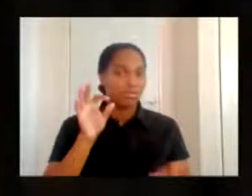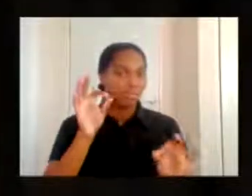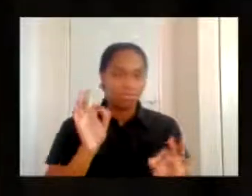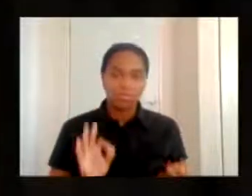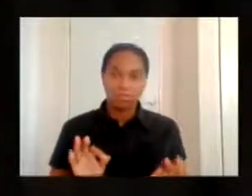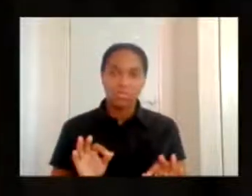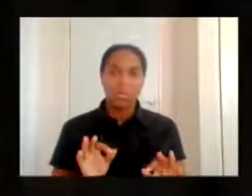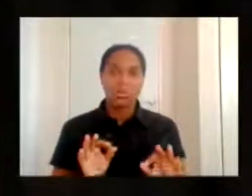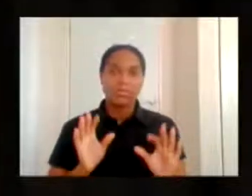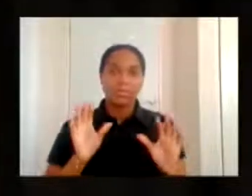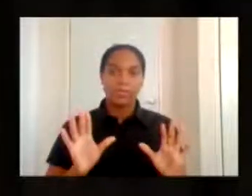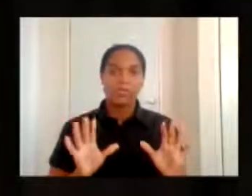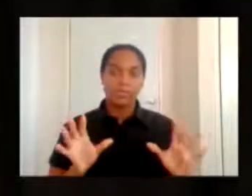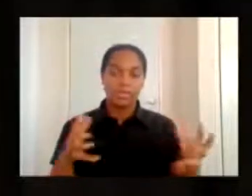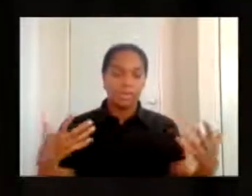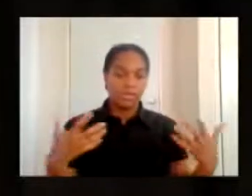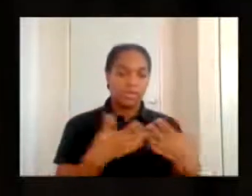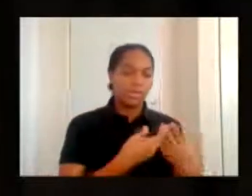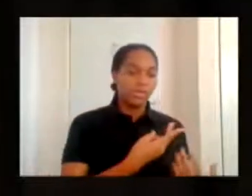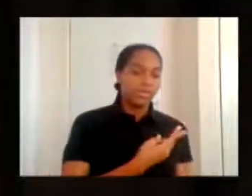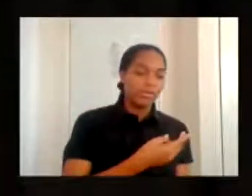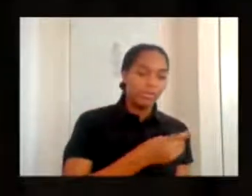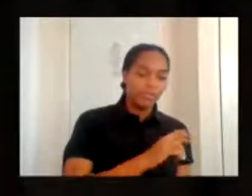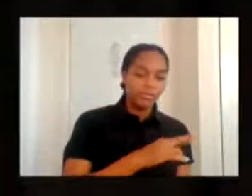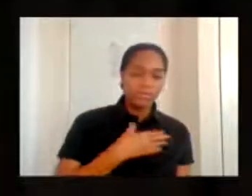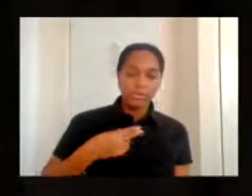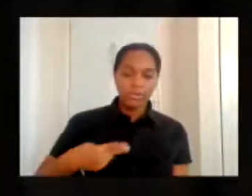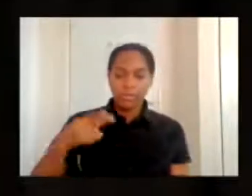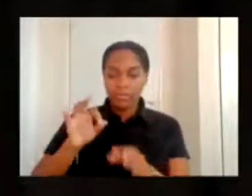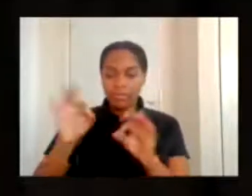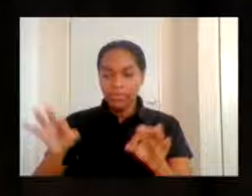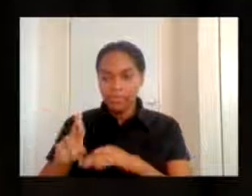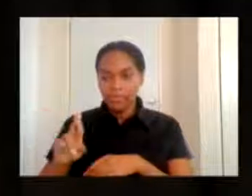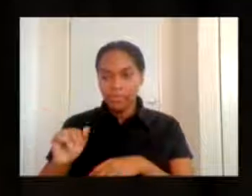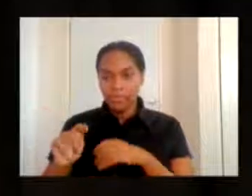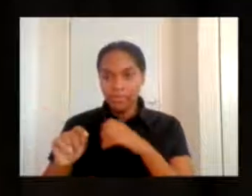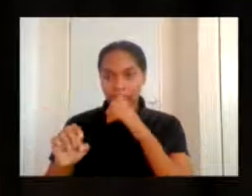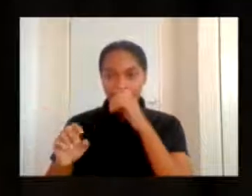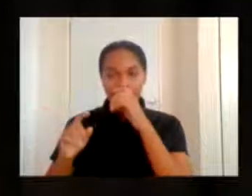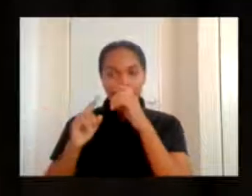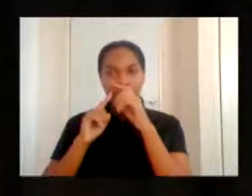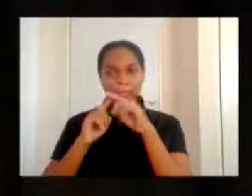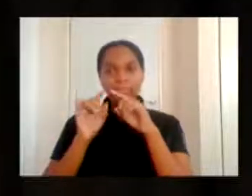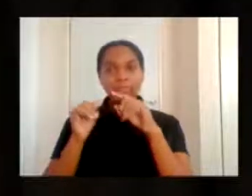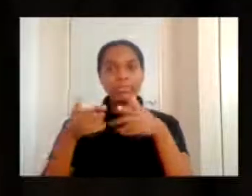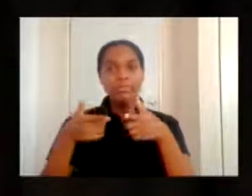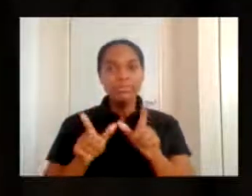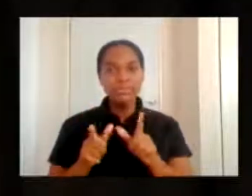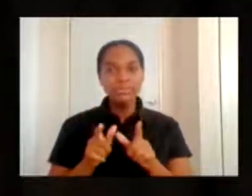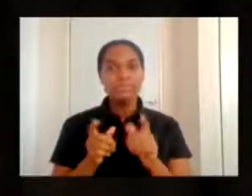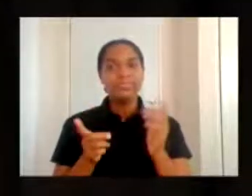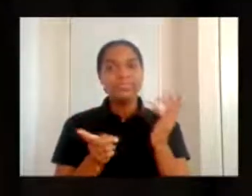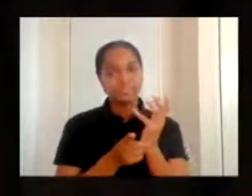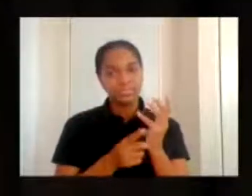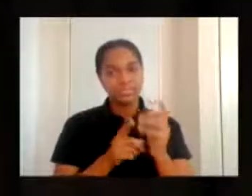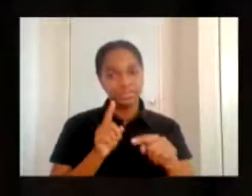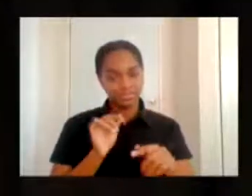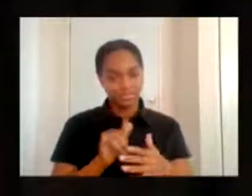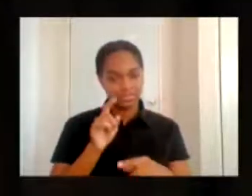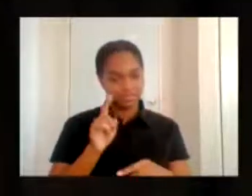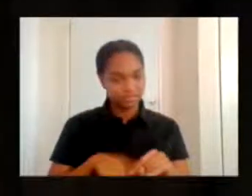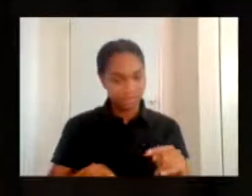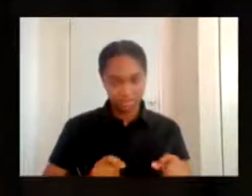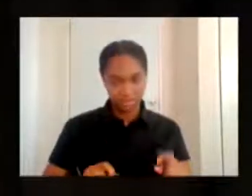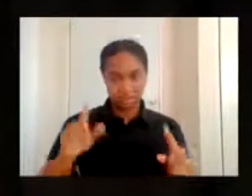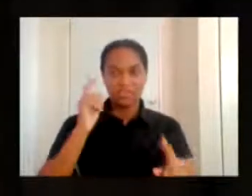to combine HDR and high frame rate. But ATSC allows devices that can't decode and display at